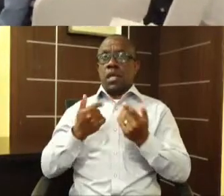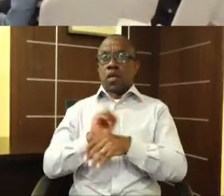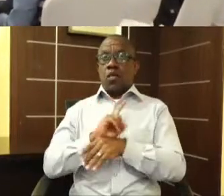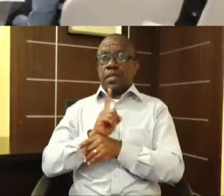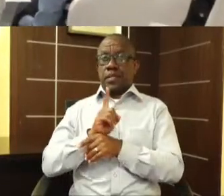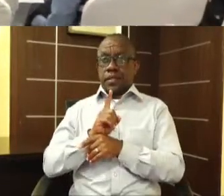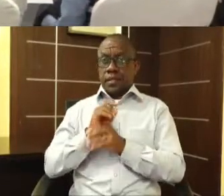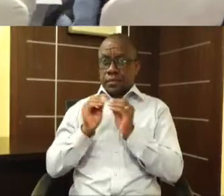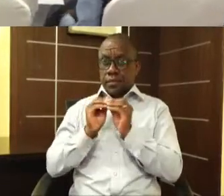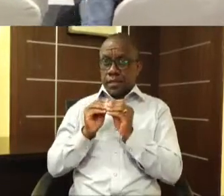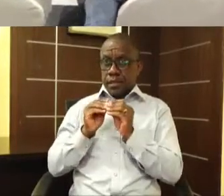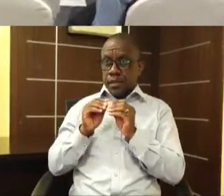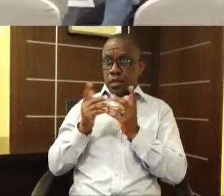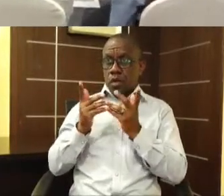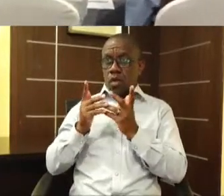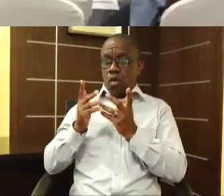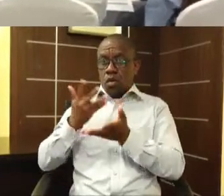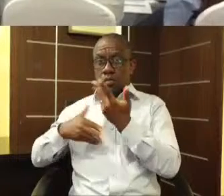learners.